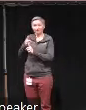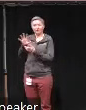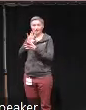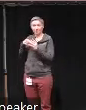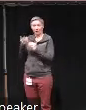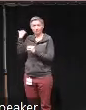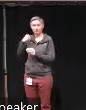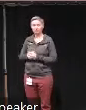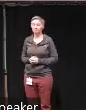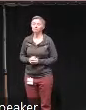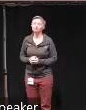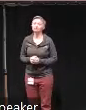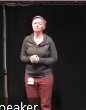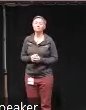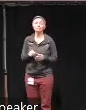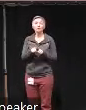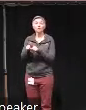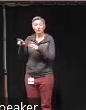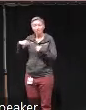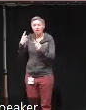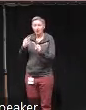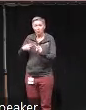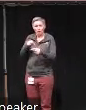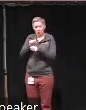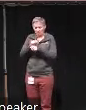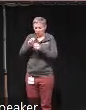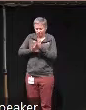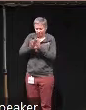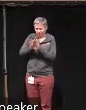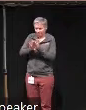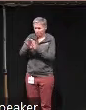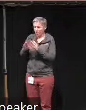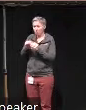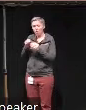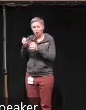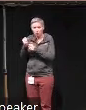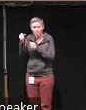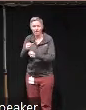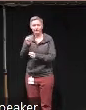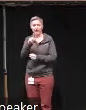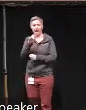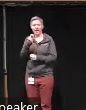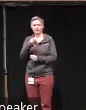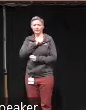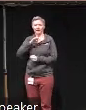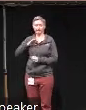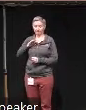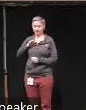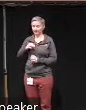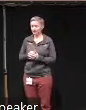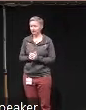We also worked really hard to develop more robust administrative staff. Now, Carafali Toombs will